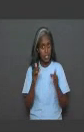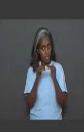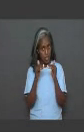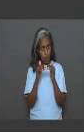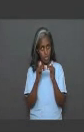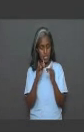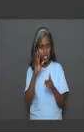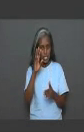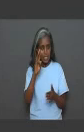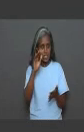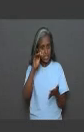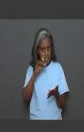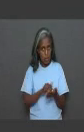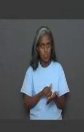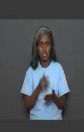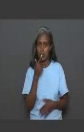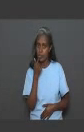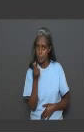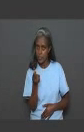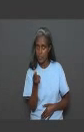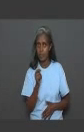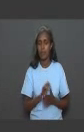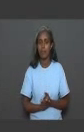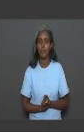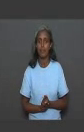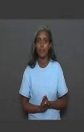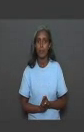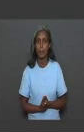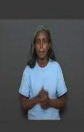P equals 6,000 beer.